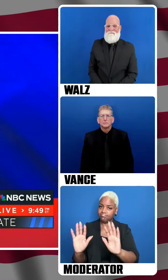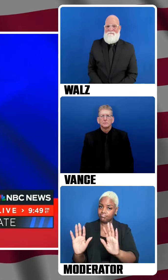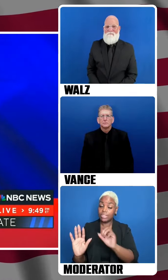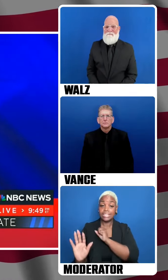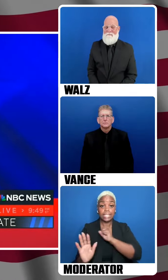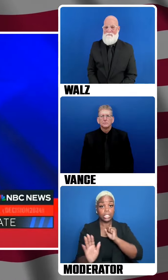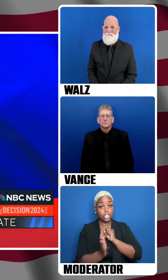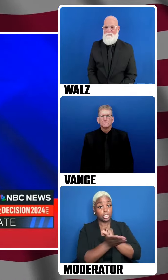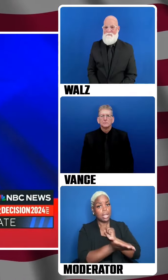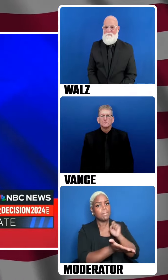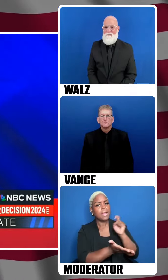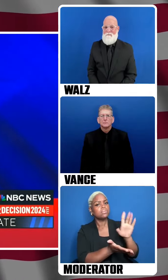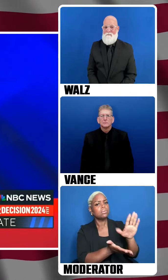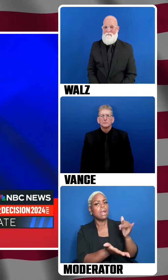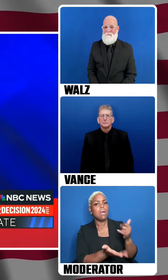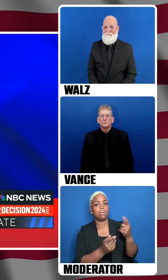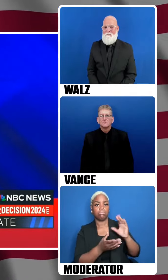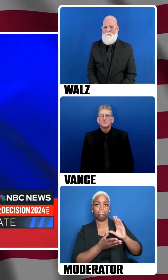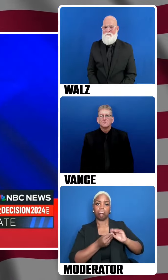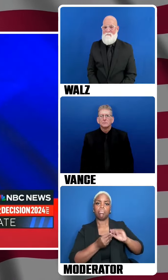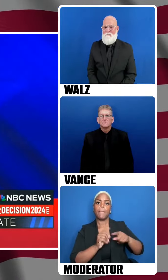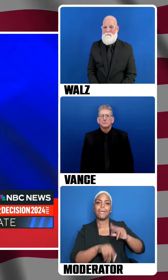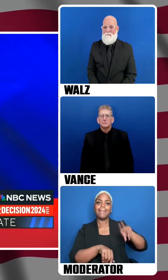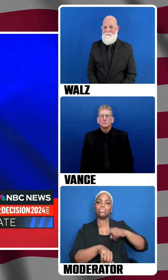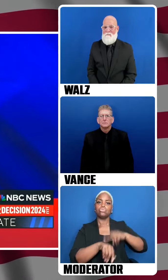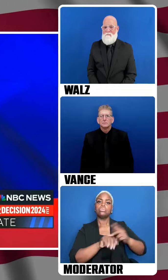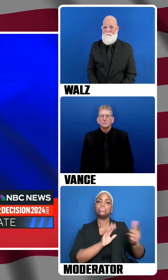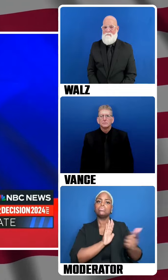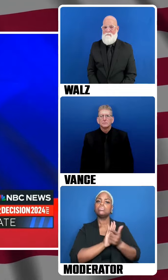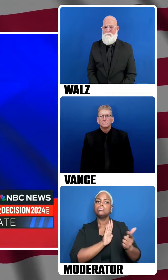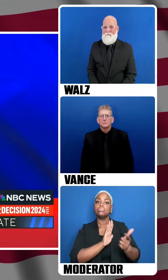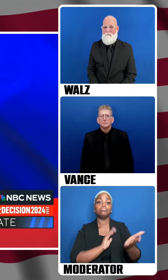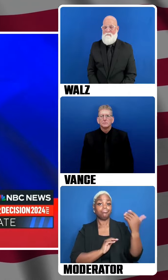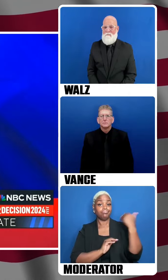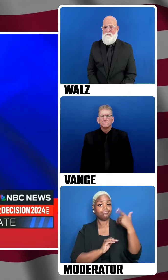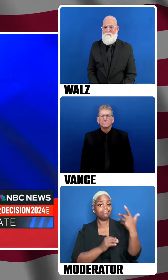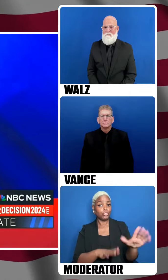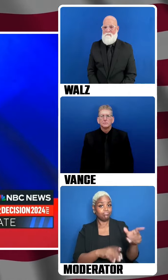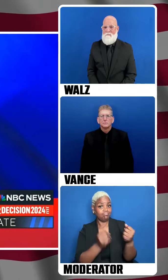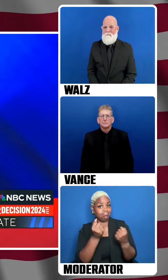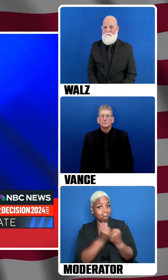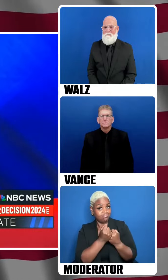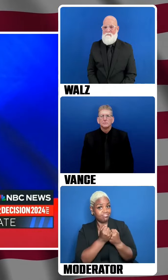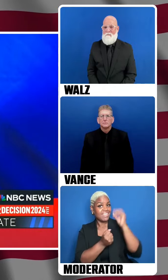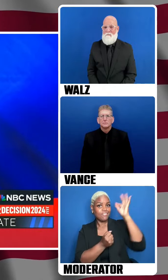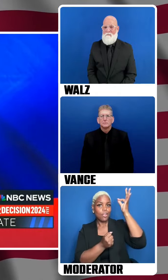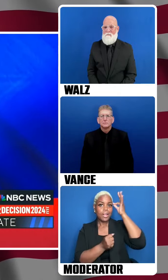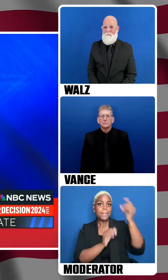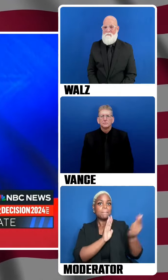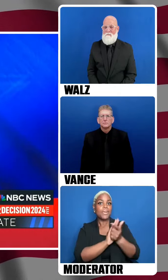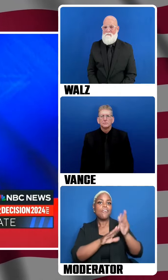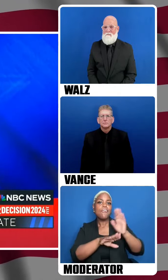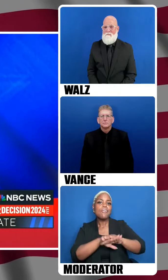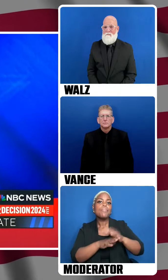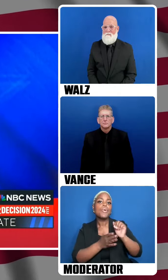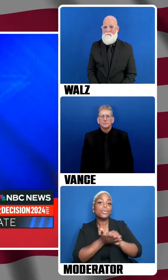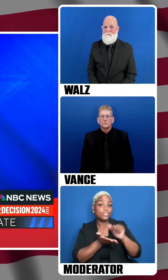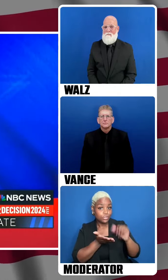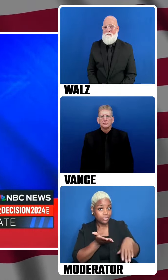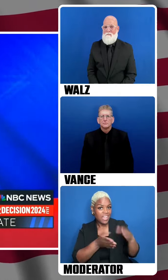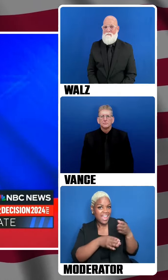In the past, you have supported a federal ban on abortion after 15 weeks. In fact, you said if someone can't